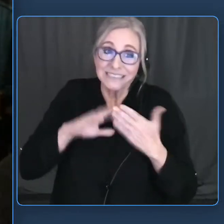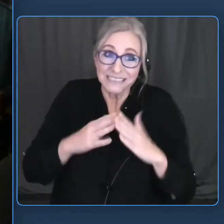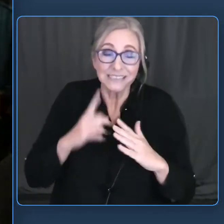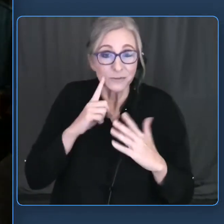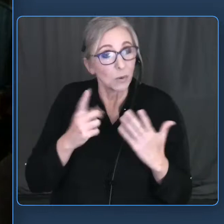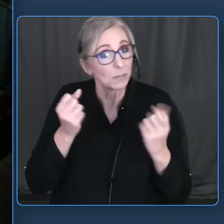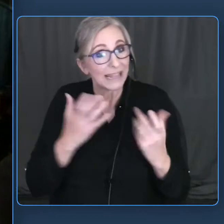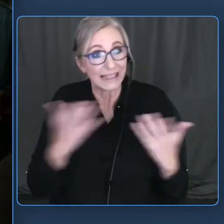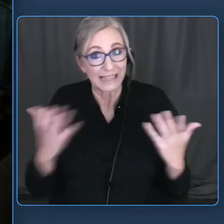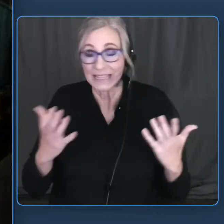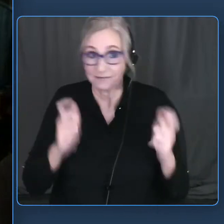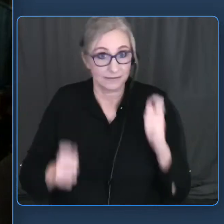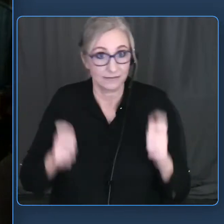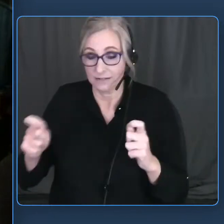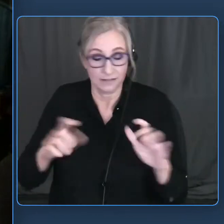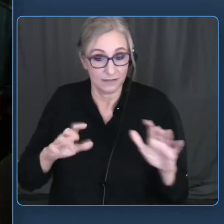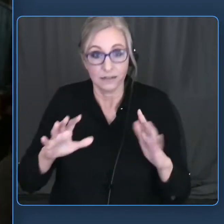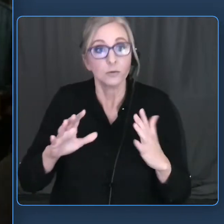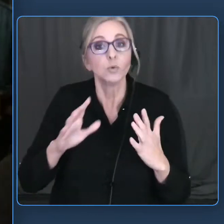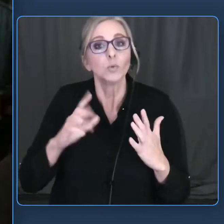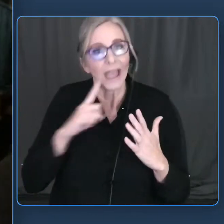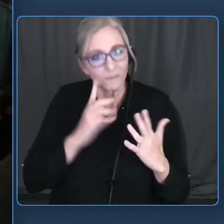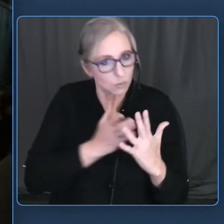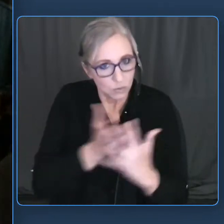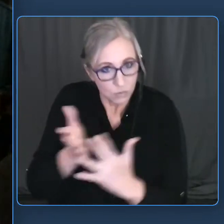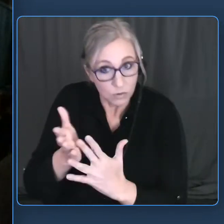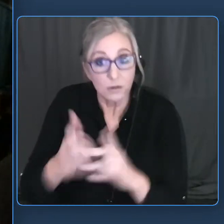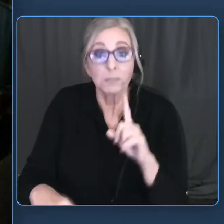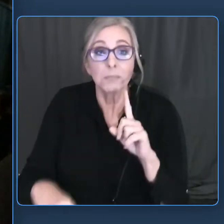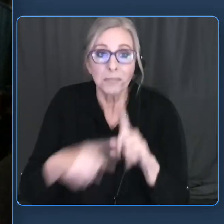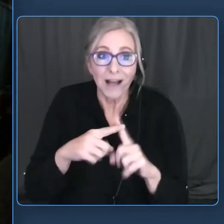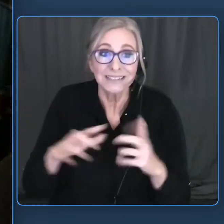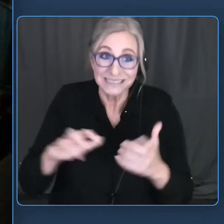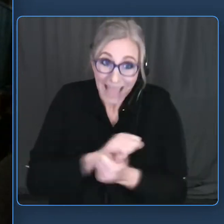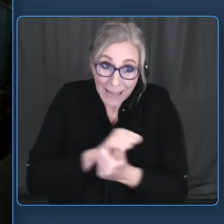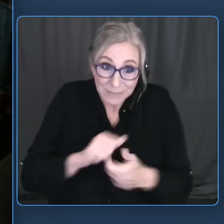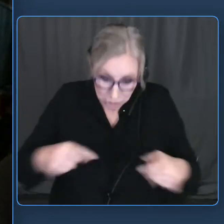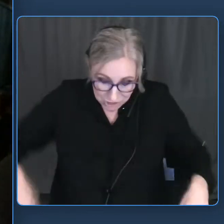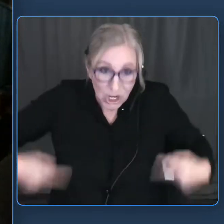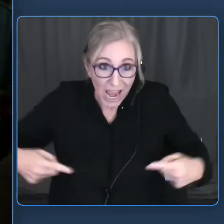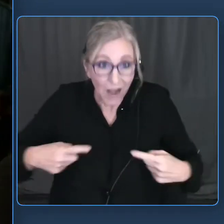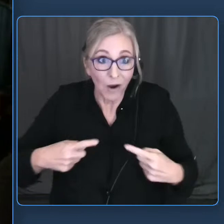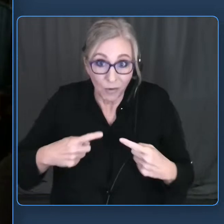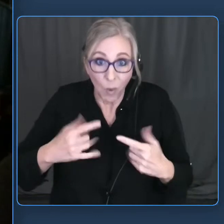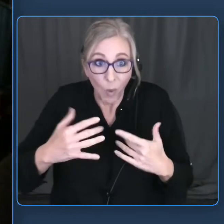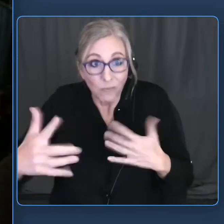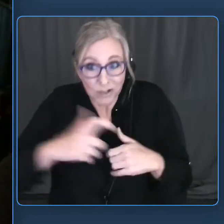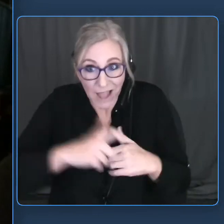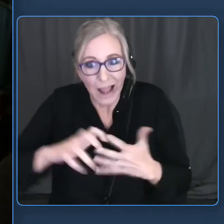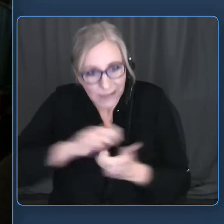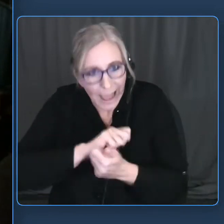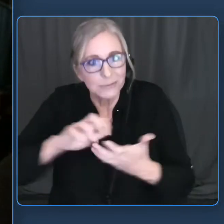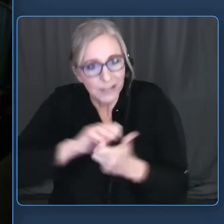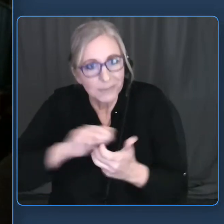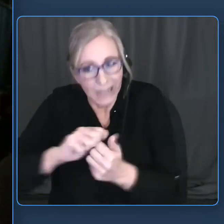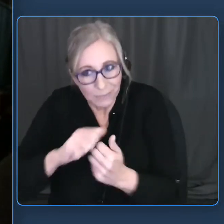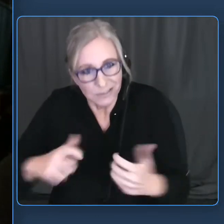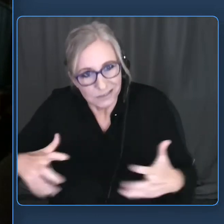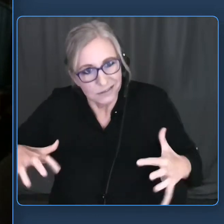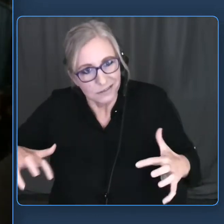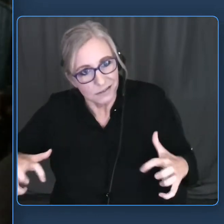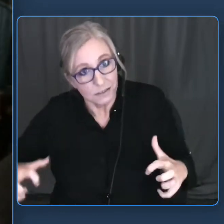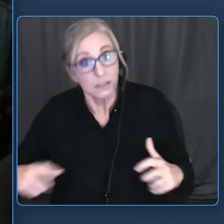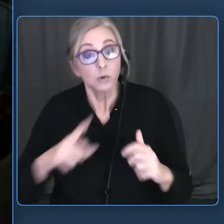things that, one, we have to navigate through, but it also damages your chair over time. So there's a constant need